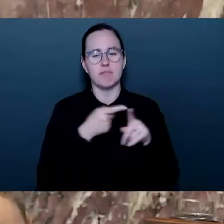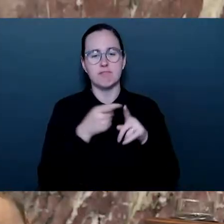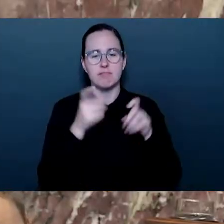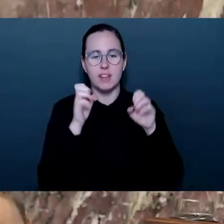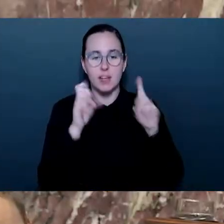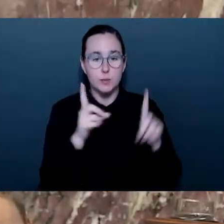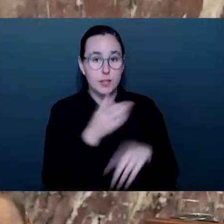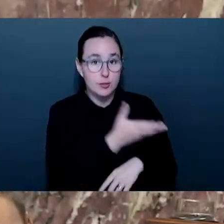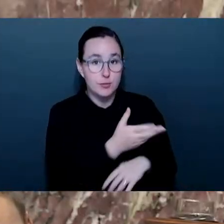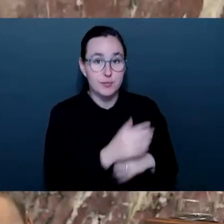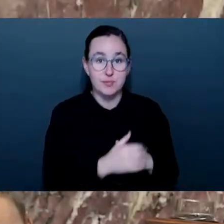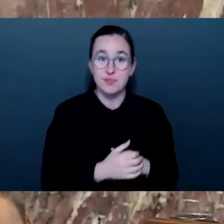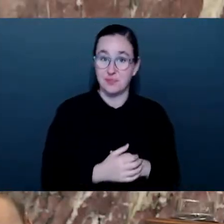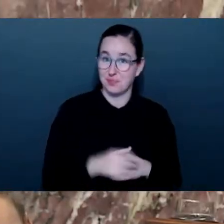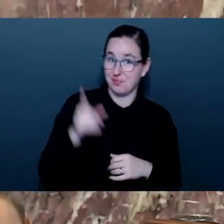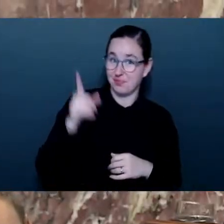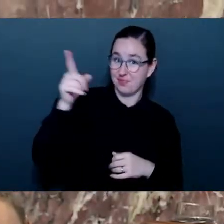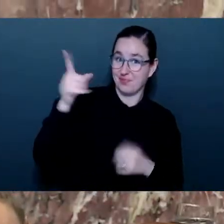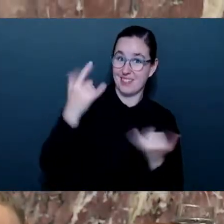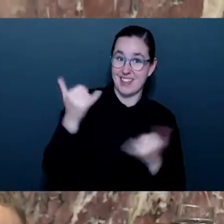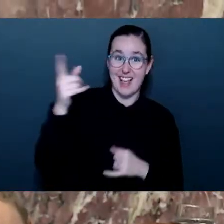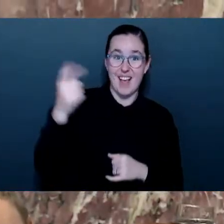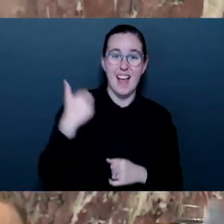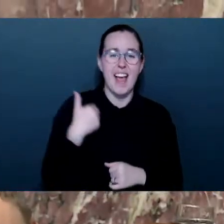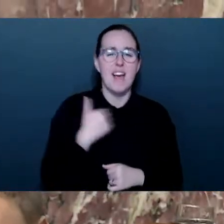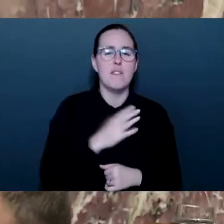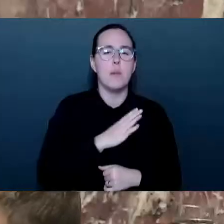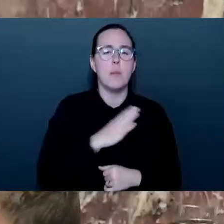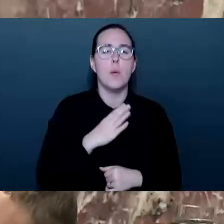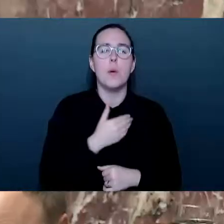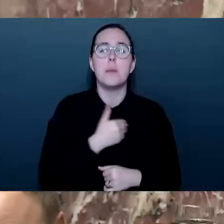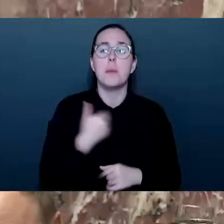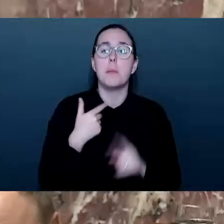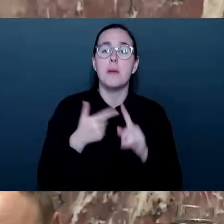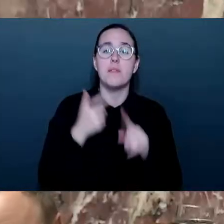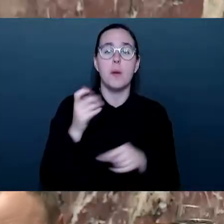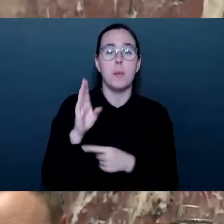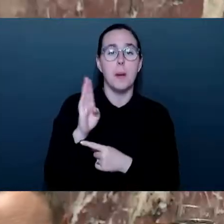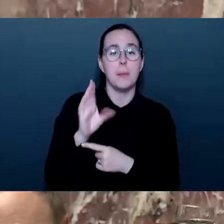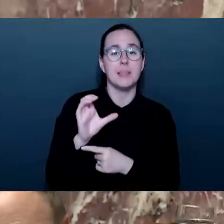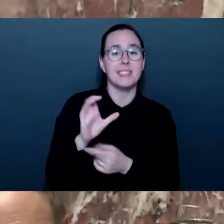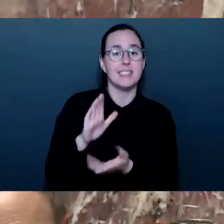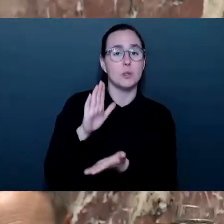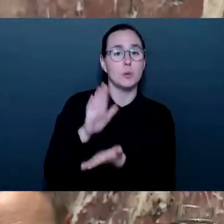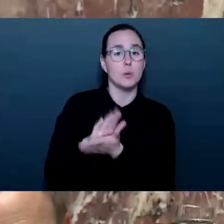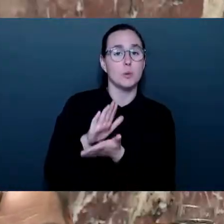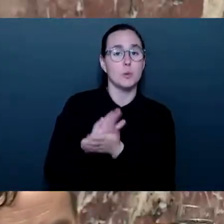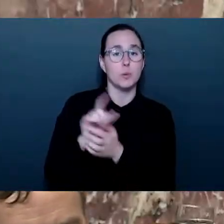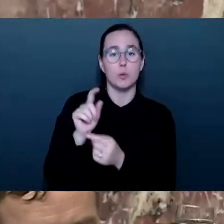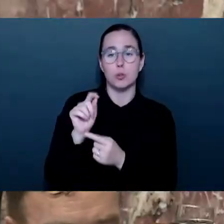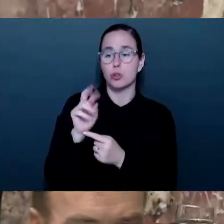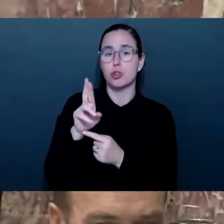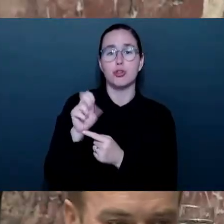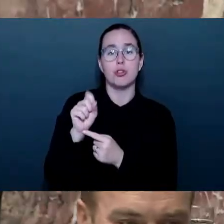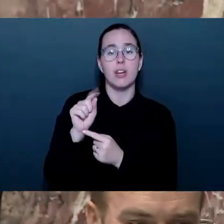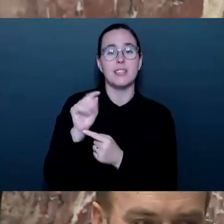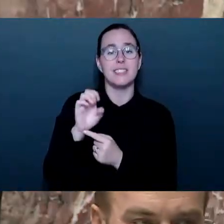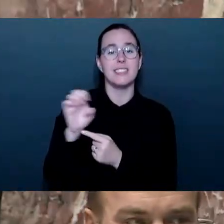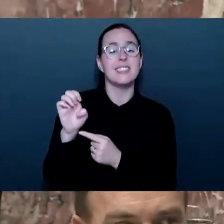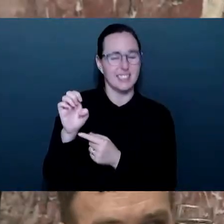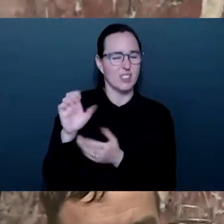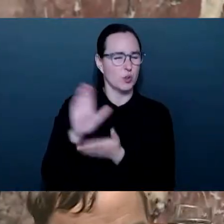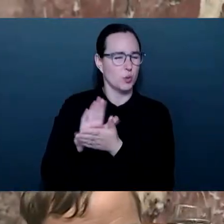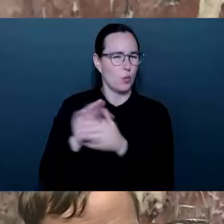from the British Columbia School Trustees Association up here in the gallery with us. Joining us today are President